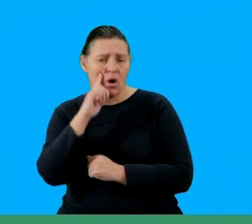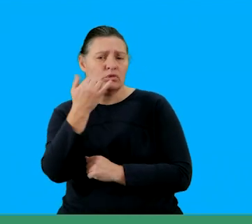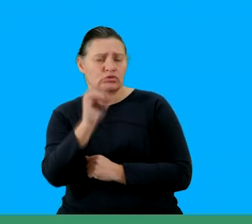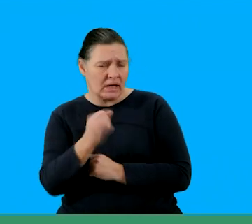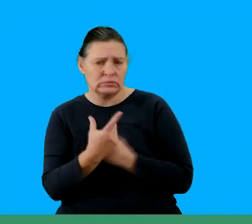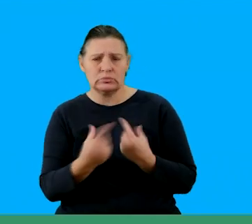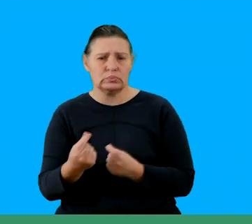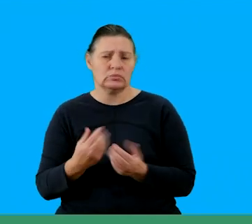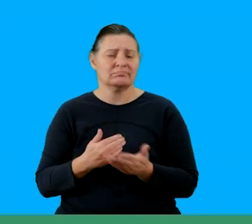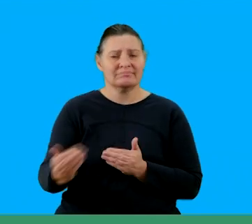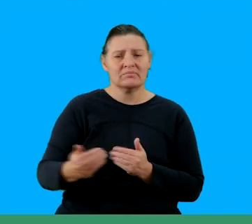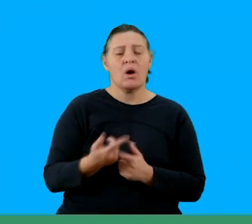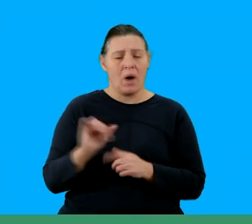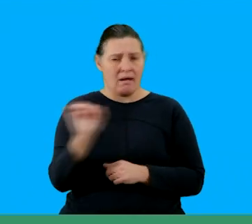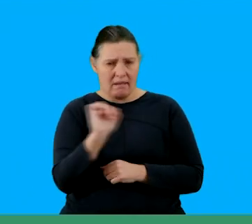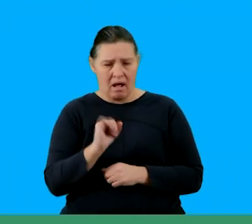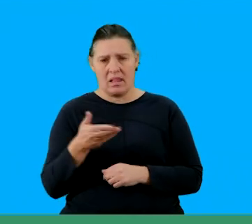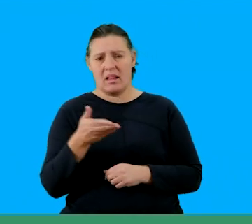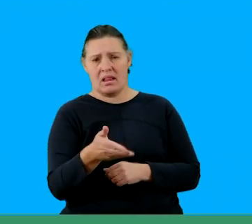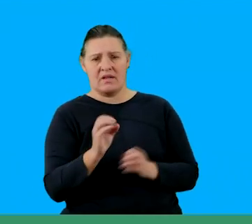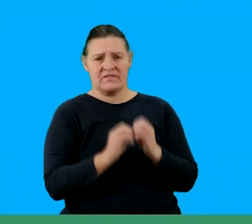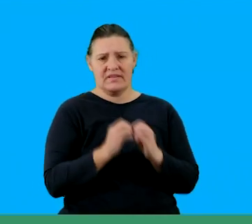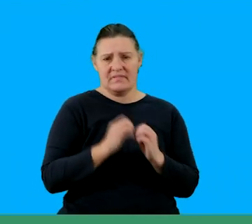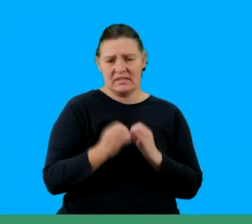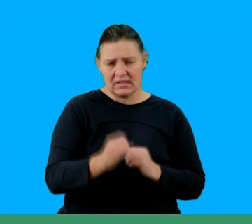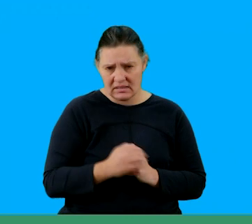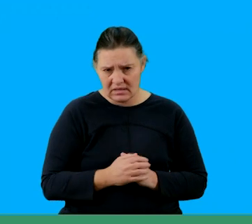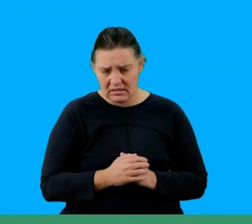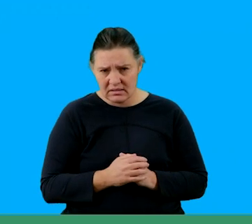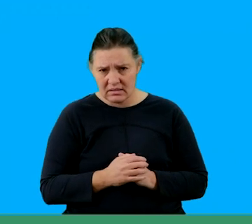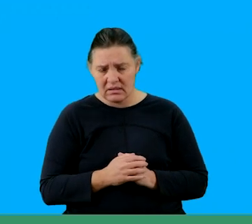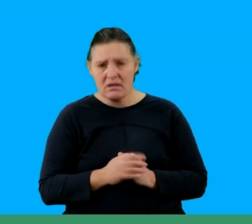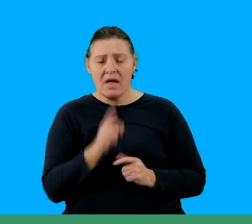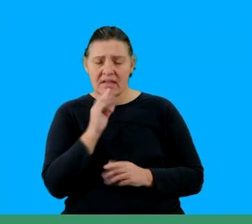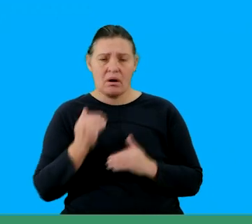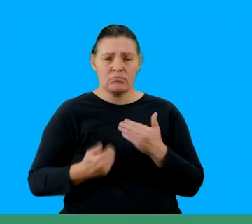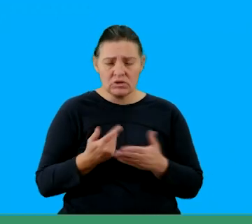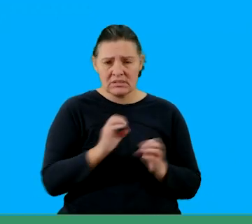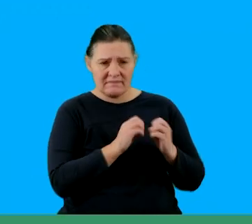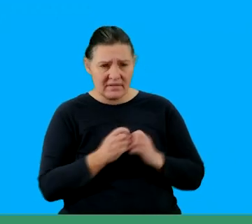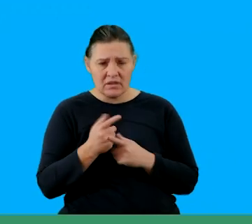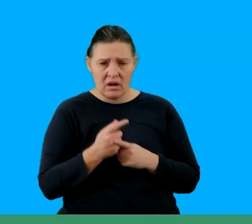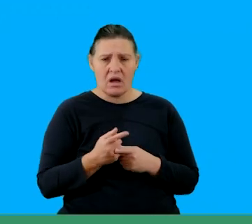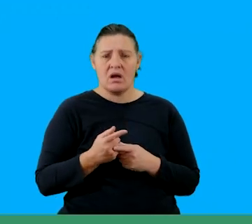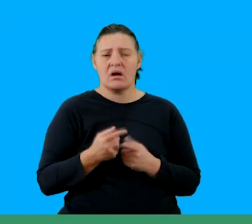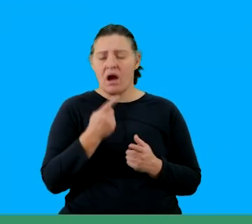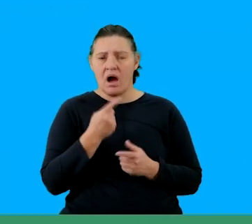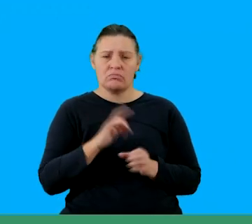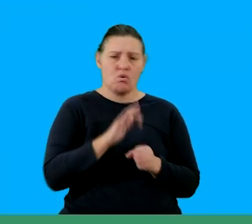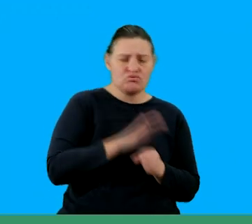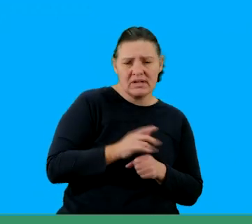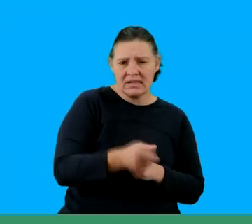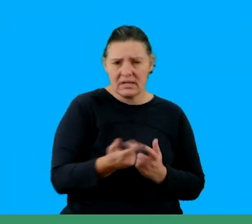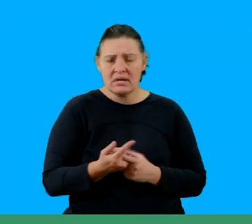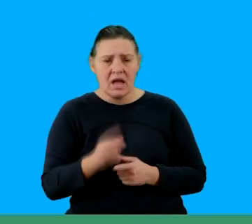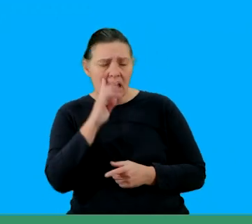checks would be done during, while the car is being made, as you can see in this picture. And then in the process of making the soft drink